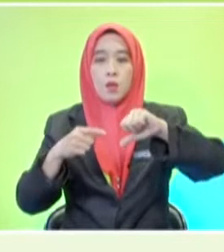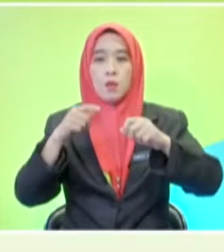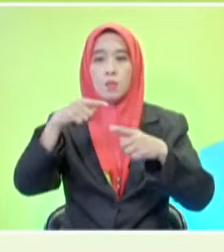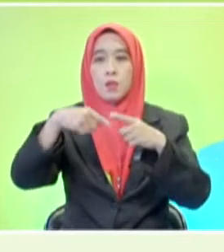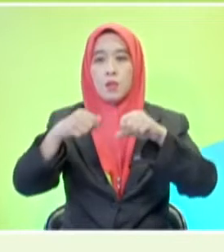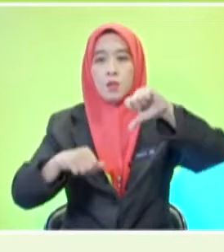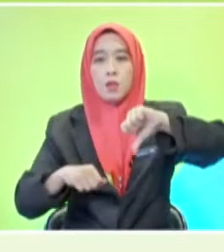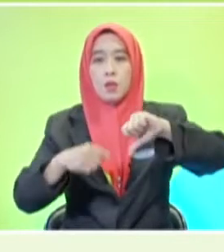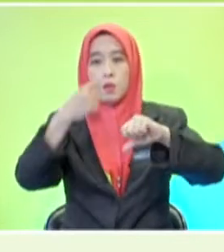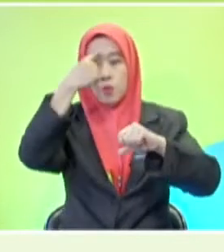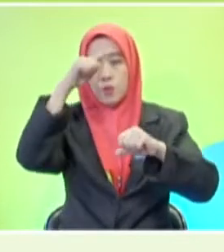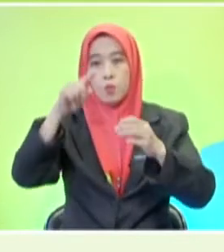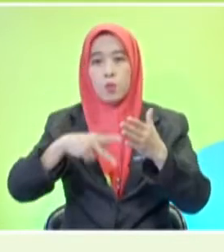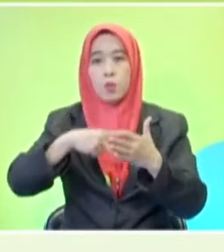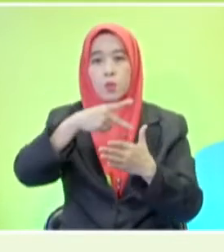down because